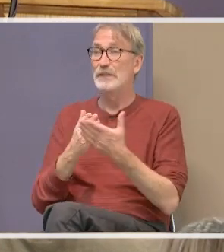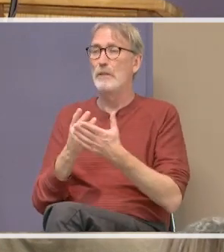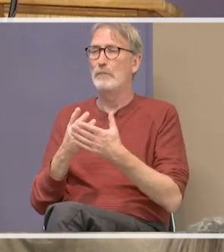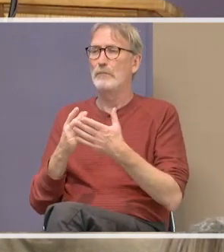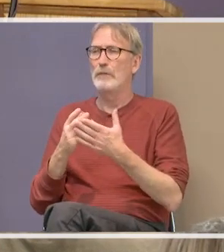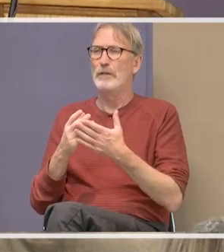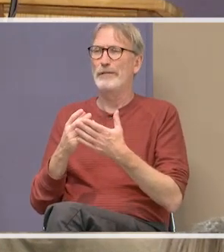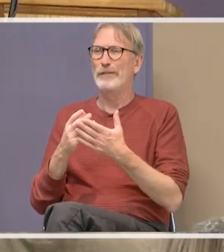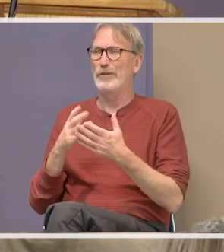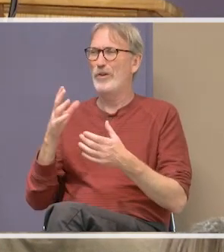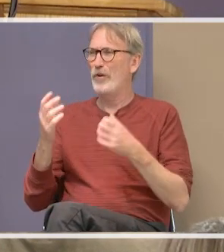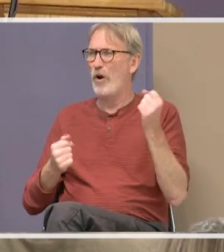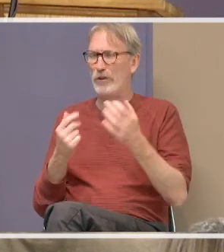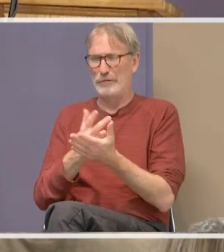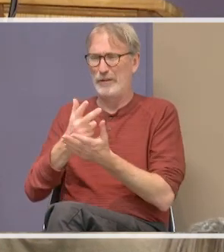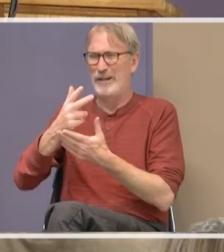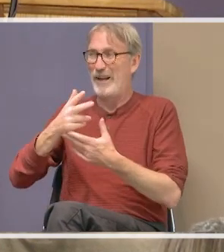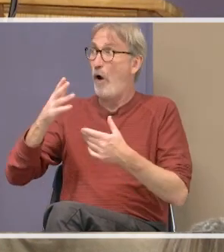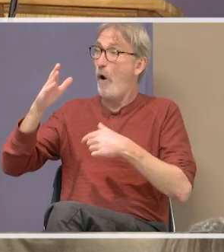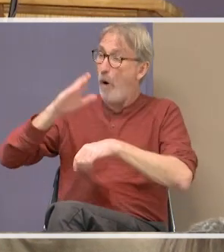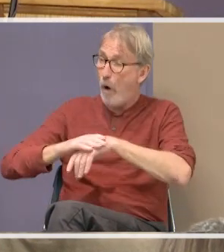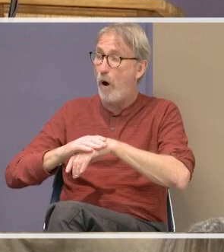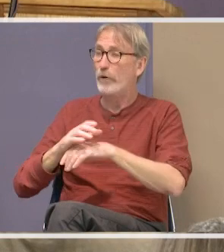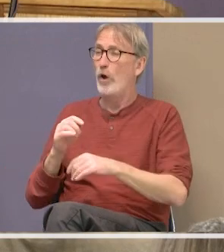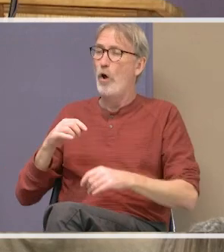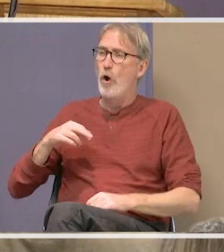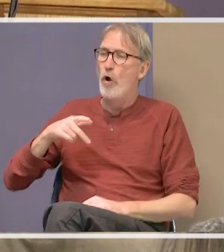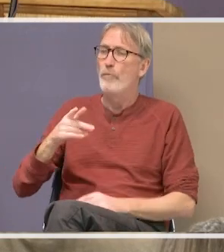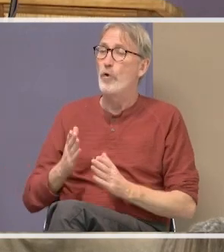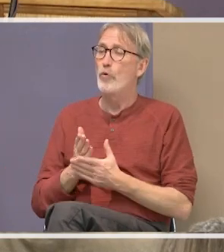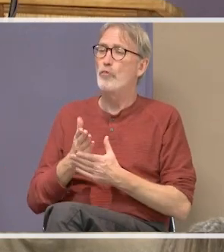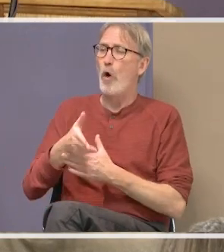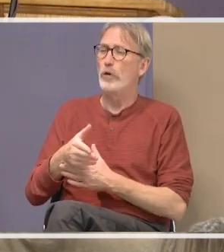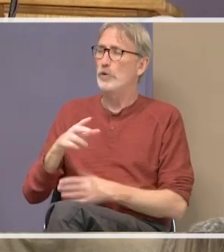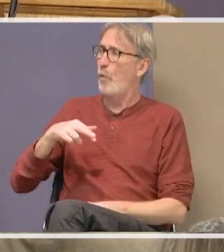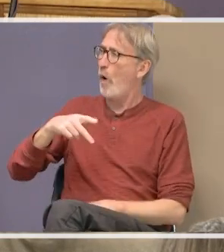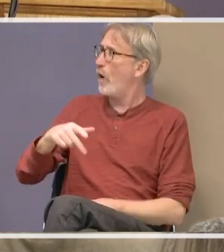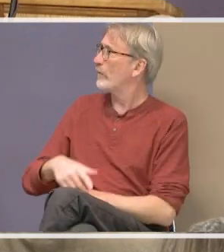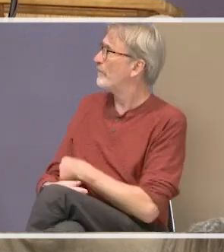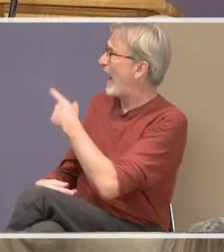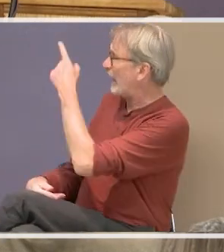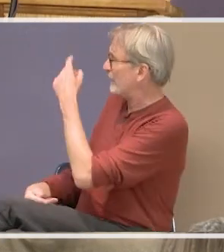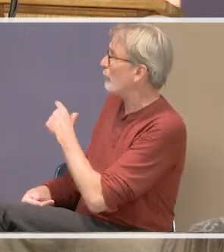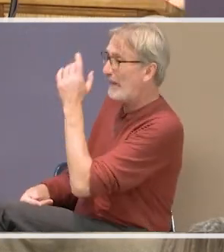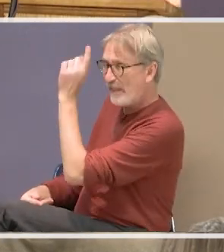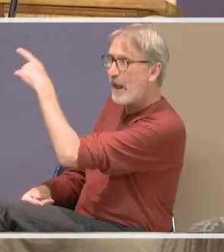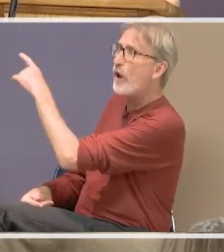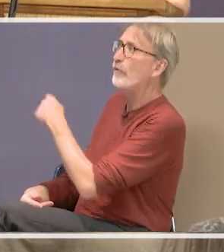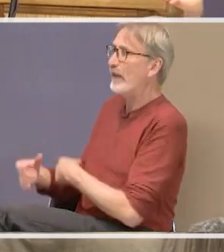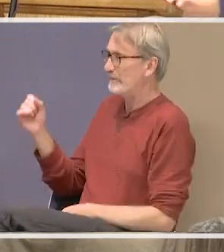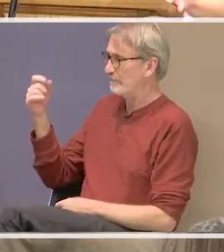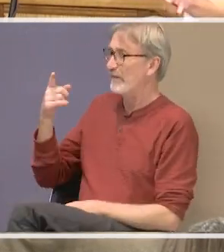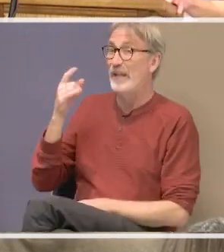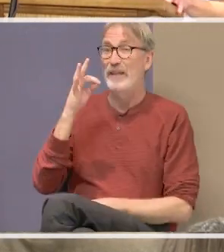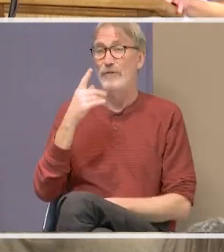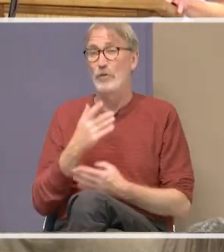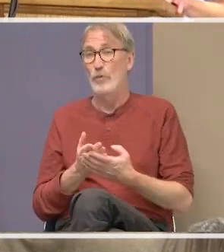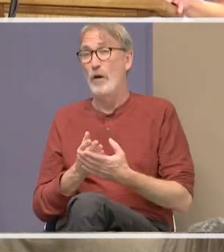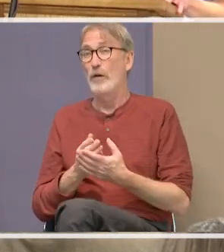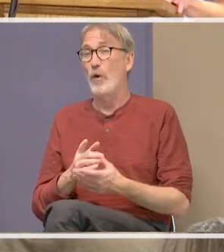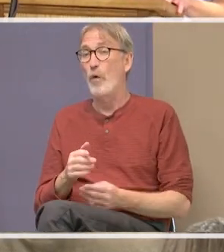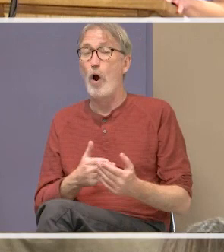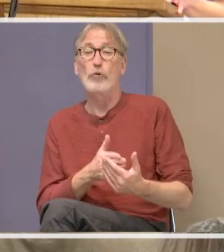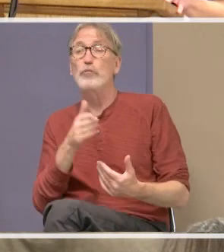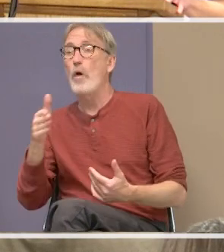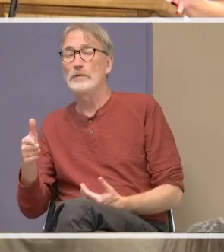over the crosswalk. So I think there's an opportunity for, yeah, that's the intersection. There's, if you go across the